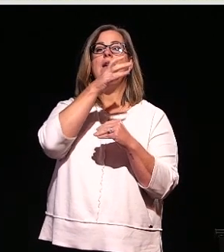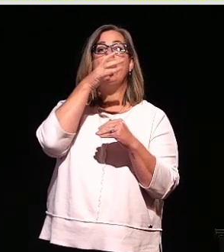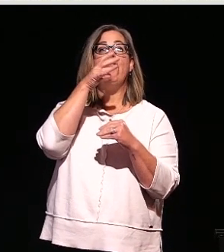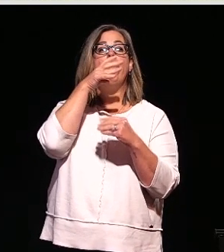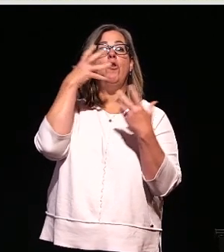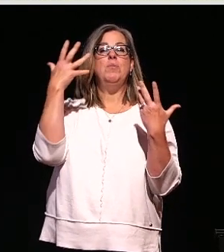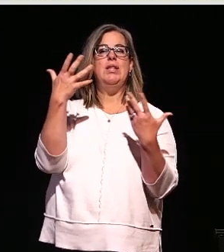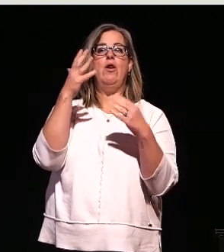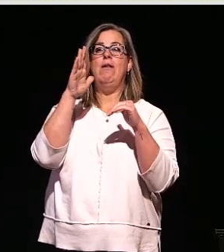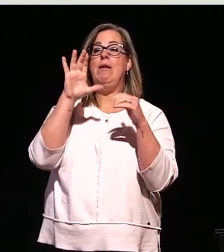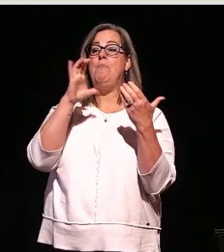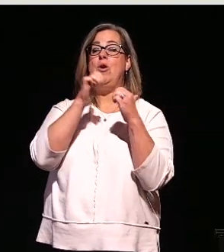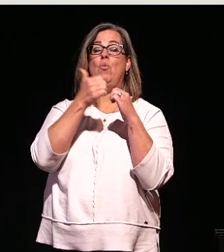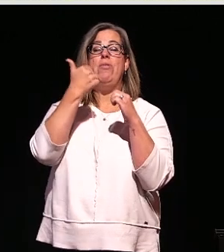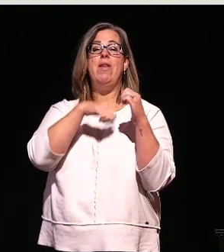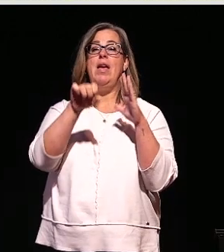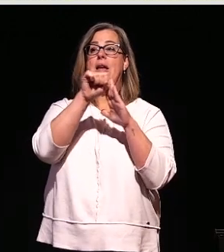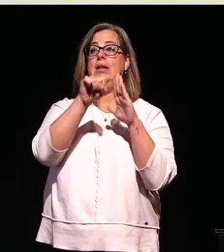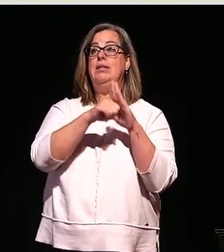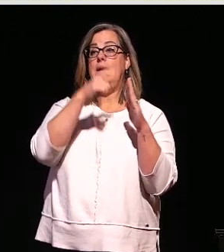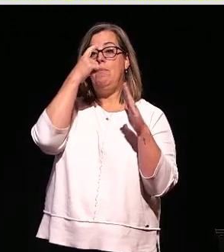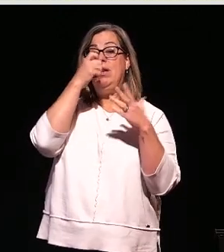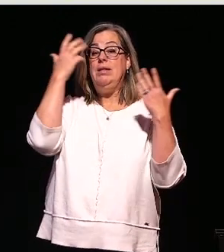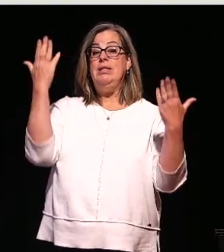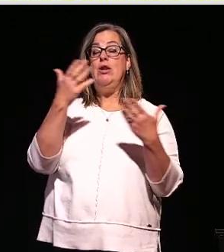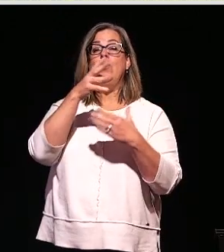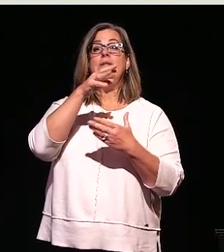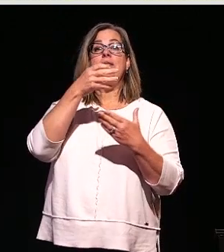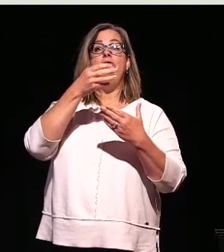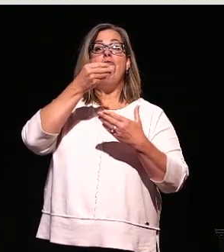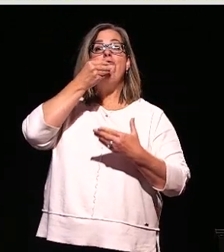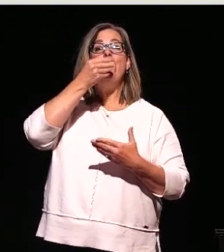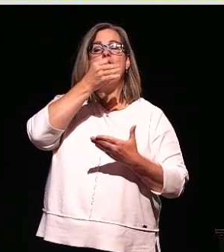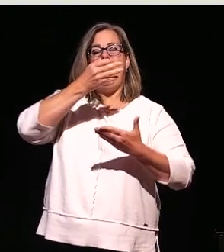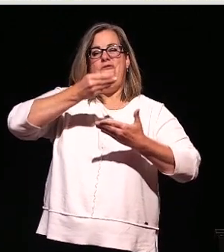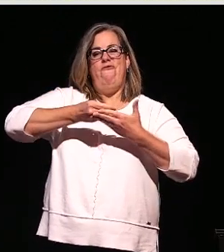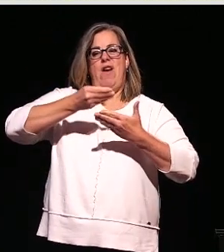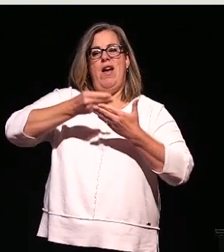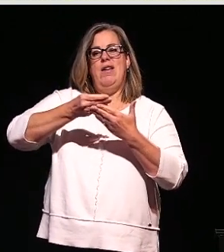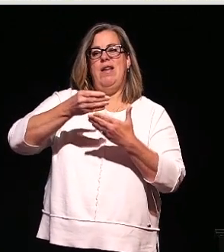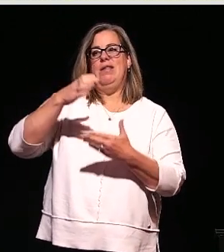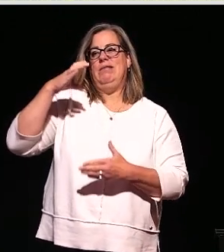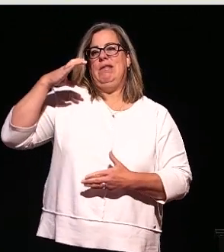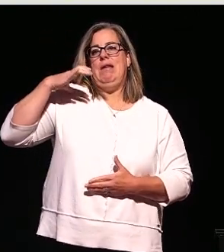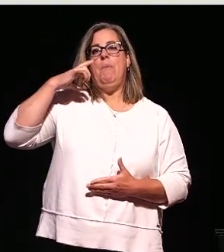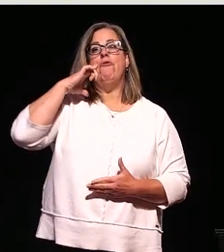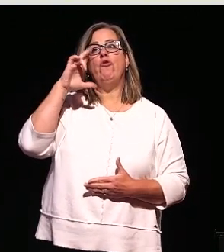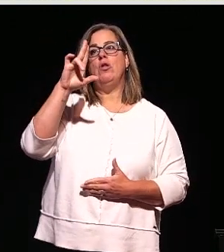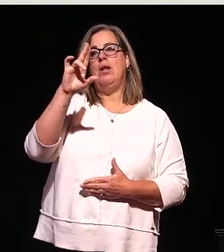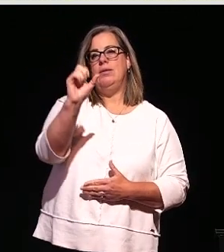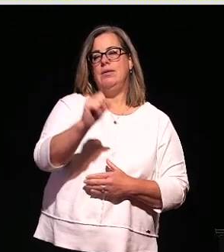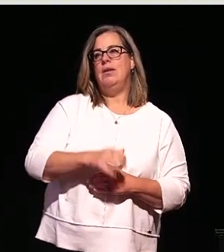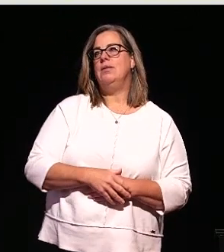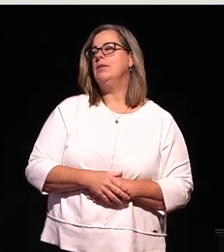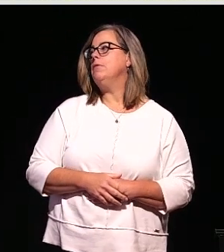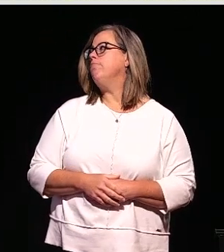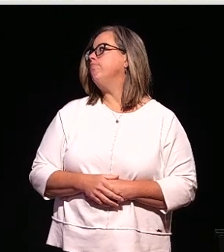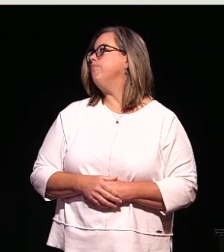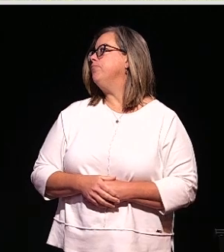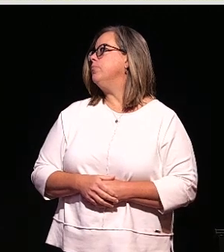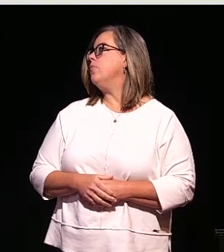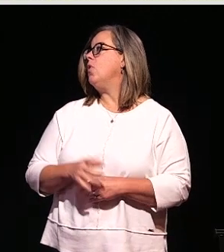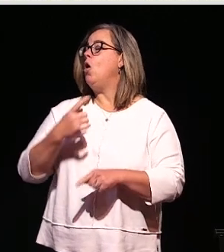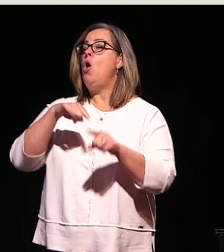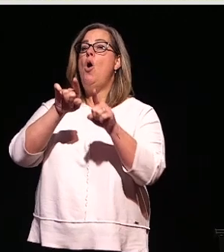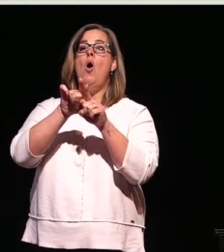is the food, beverage, and finance capital of the US, and because Cornell offers unparalleled support for startups. It's